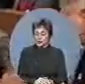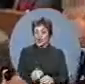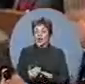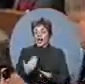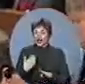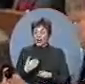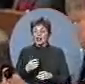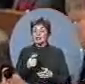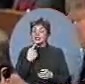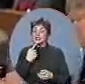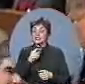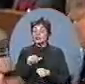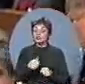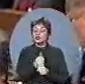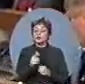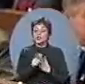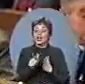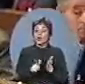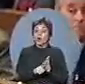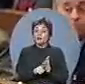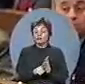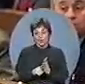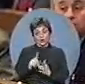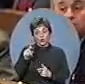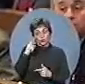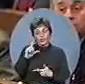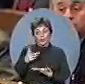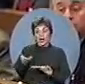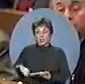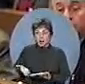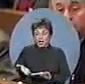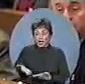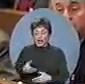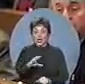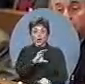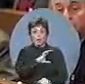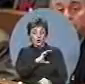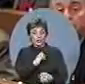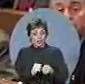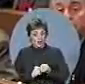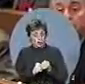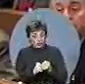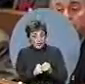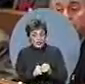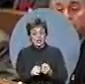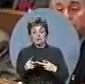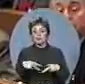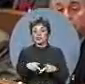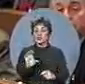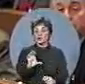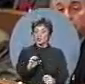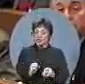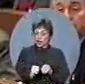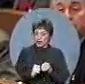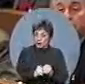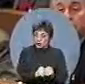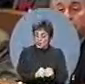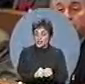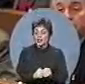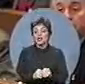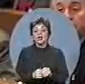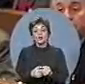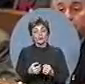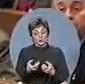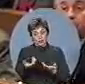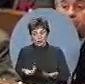supported it. The Conservative Party and its antecedents supported it, Mr. Speaker. And to make a change at this time, when police are counting on